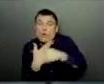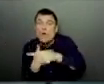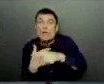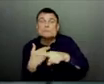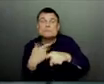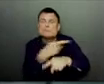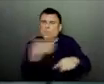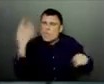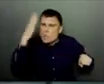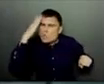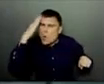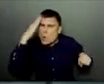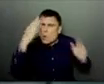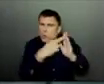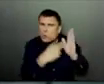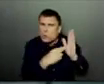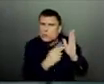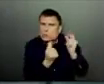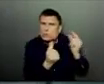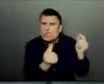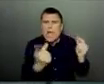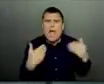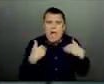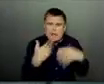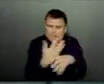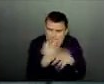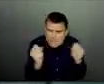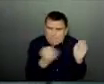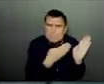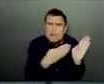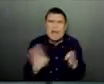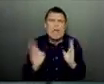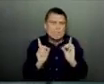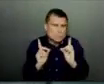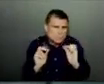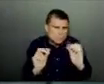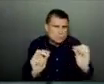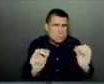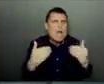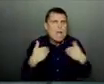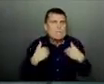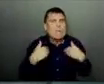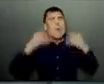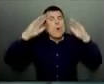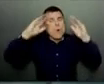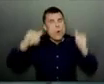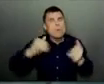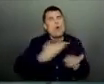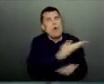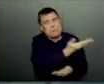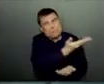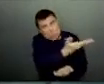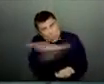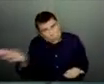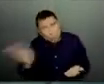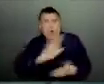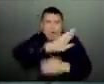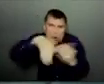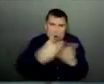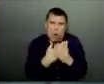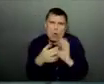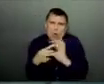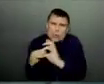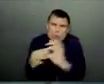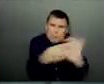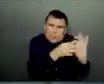hold the line. And that's to make 2021 a brighter year for all of us so that we can get back